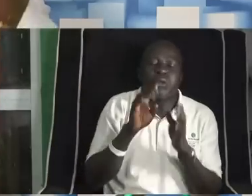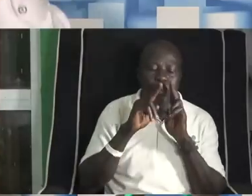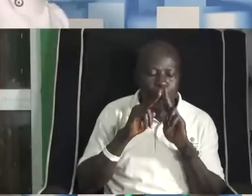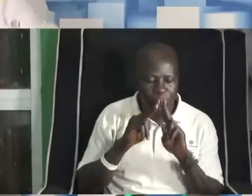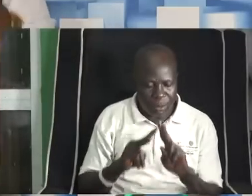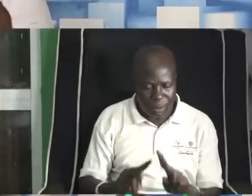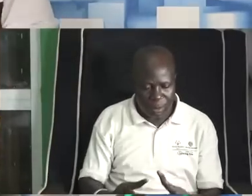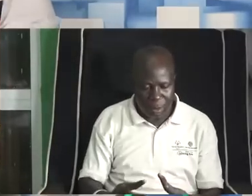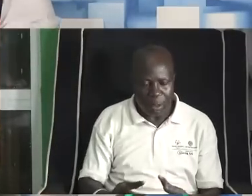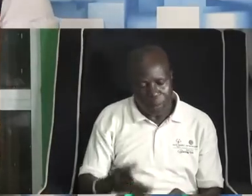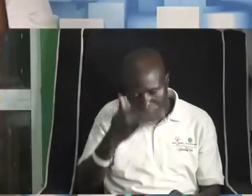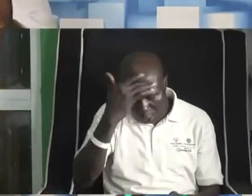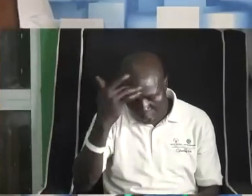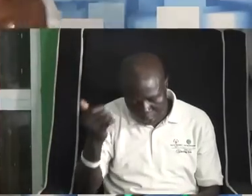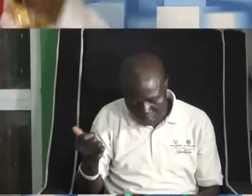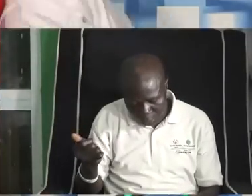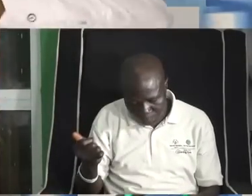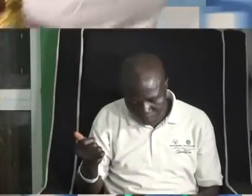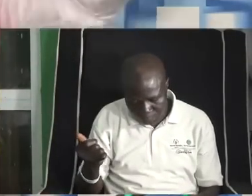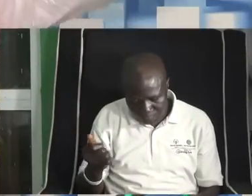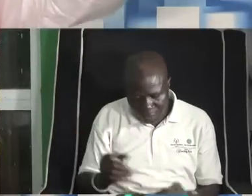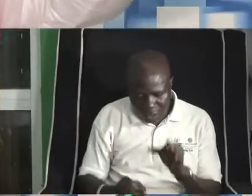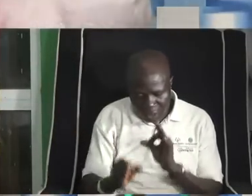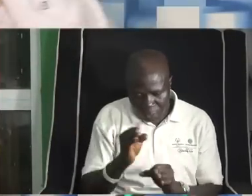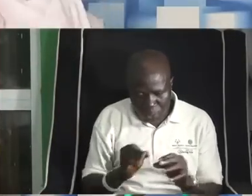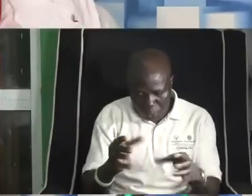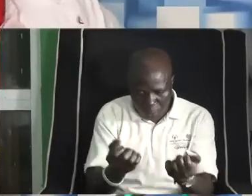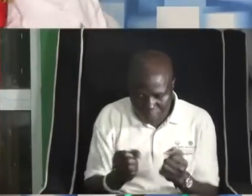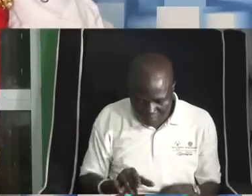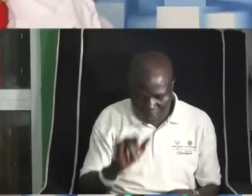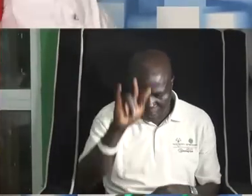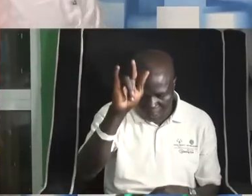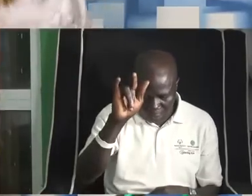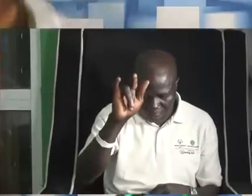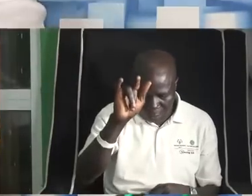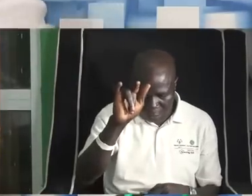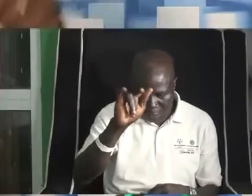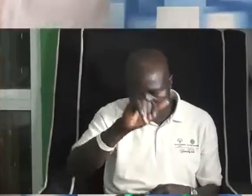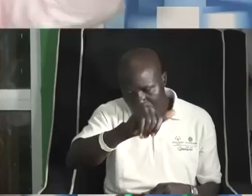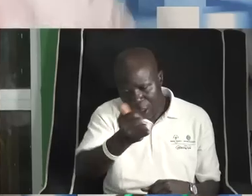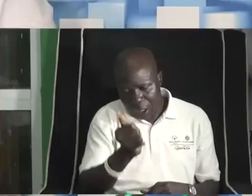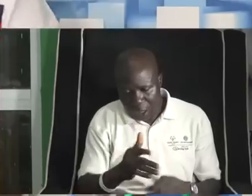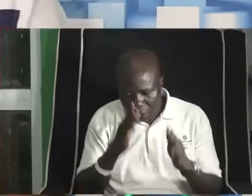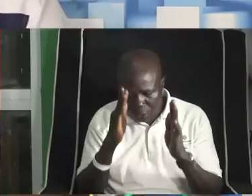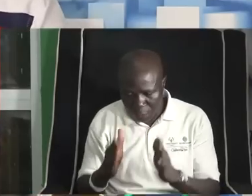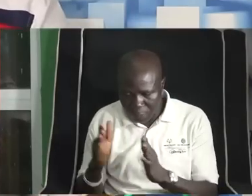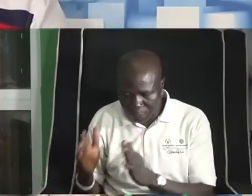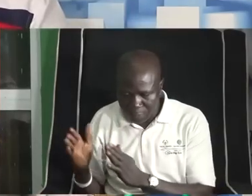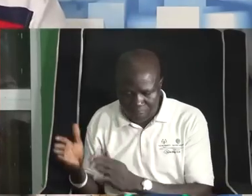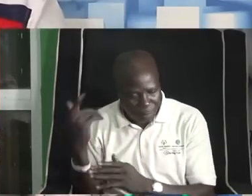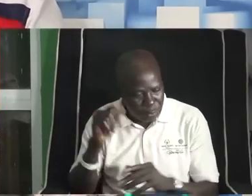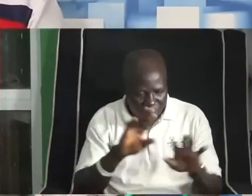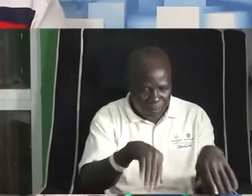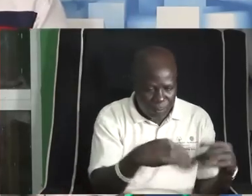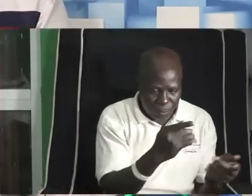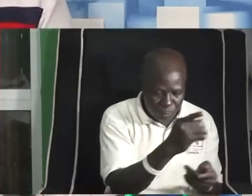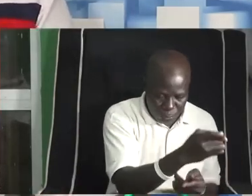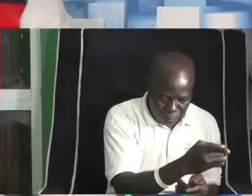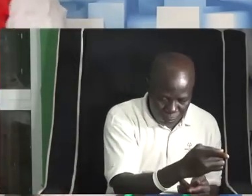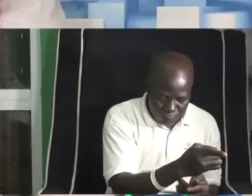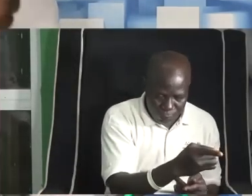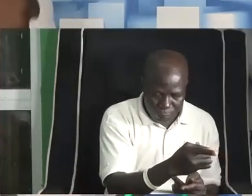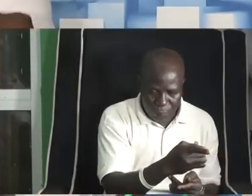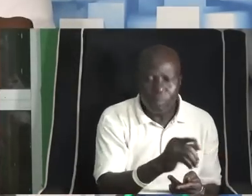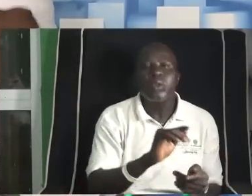be patient. Because as you want to fly, there are some advice they will give to you.